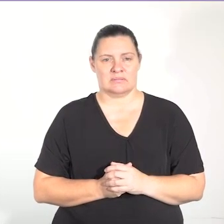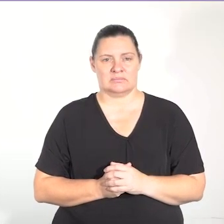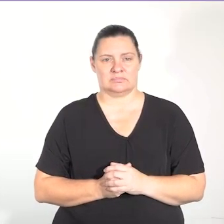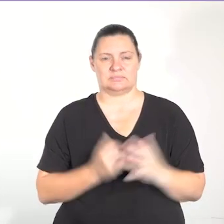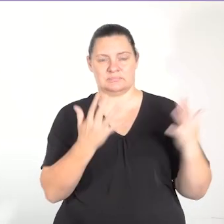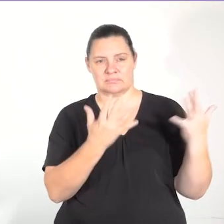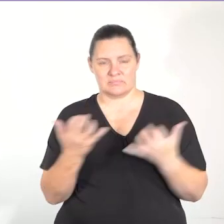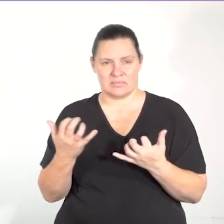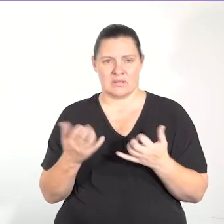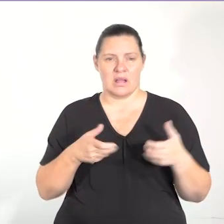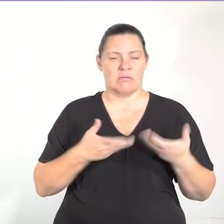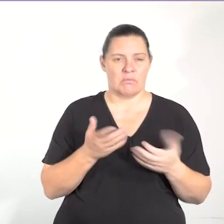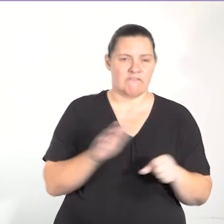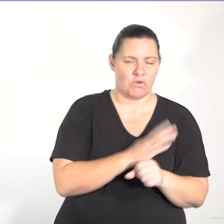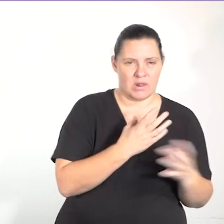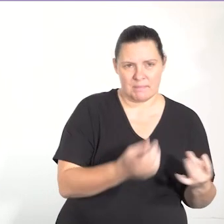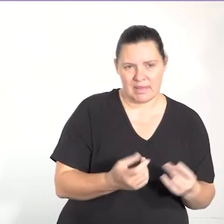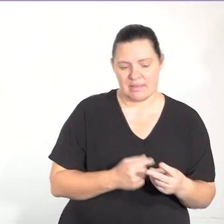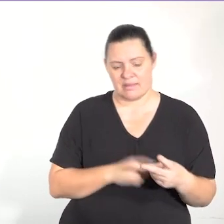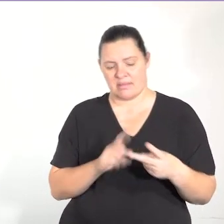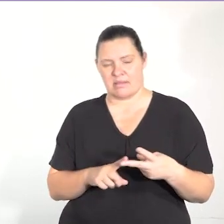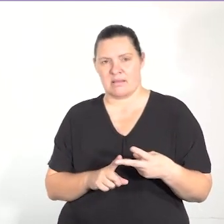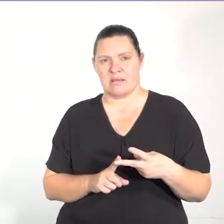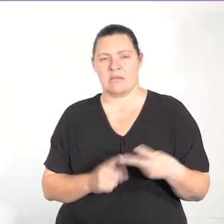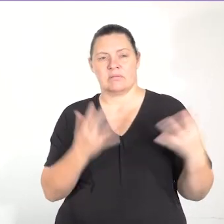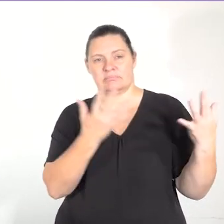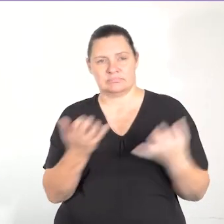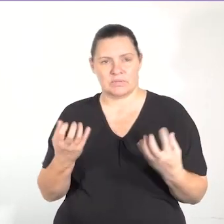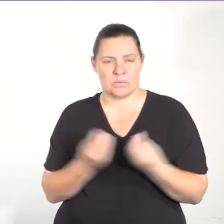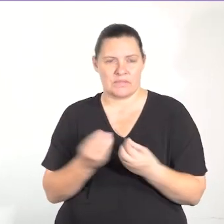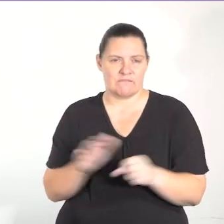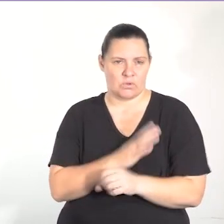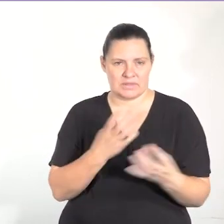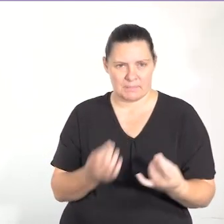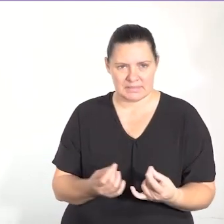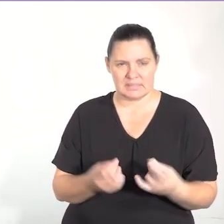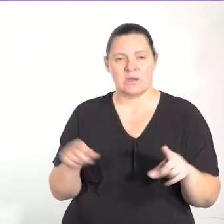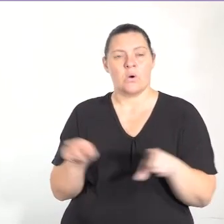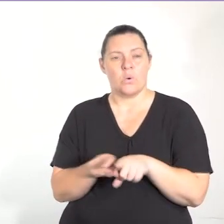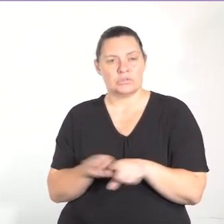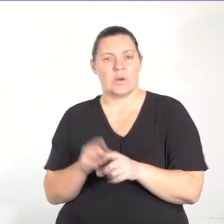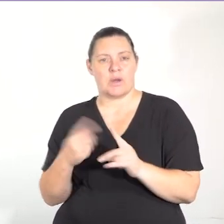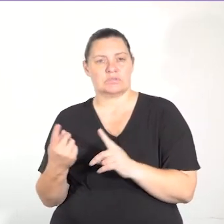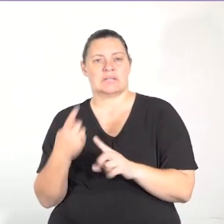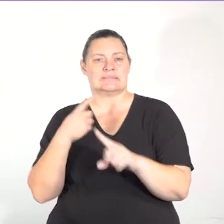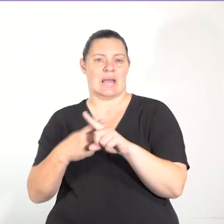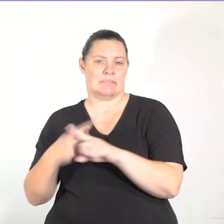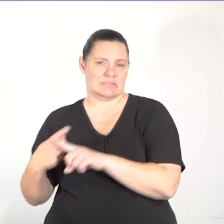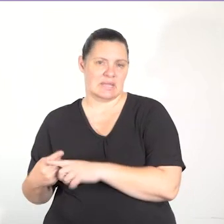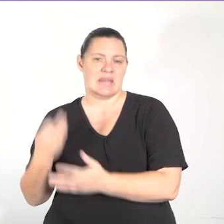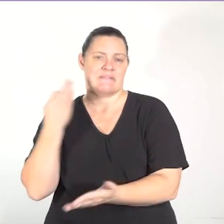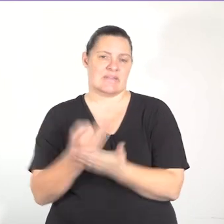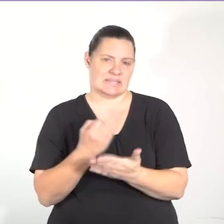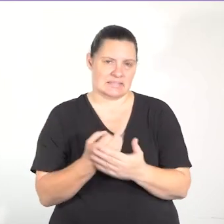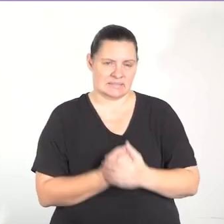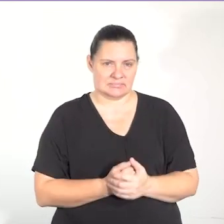that calculation techniques with whole numbers. We also learned about calculations with whole numbers, and we also learned about multiples